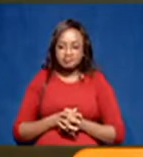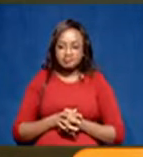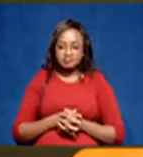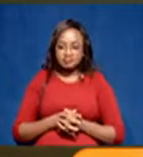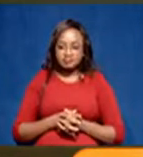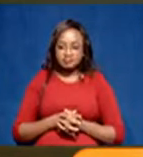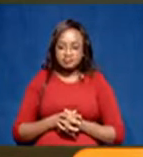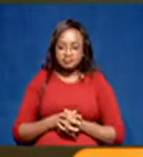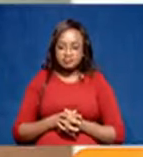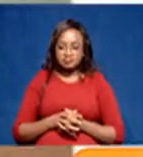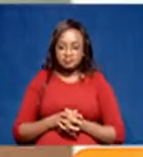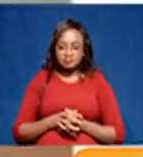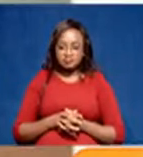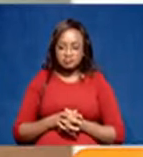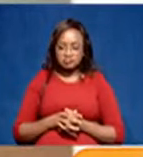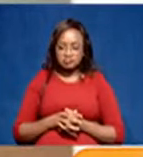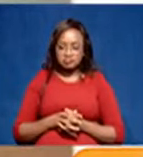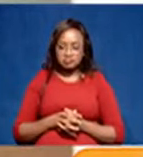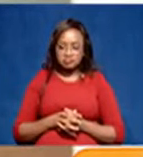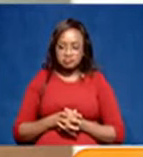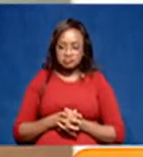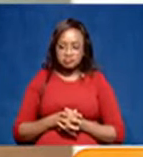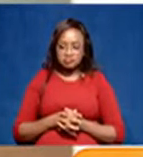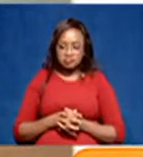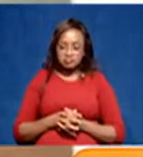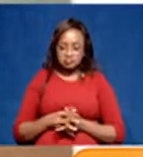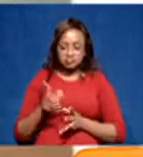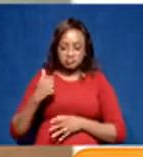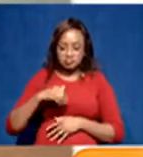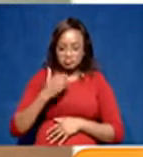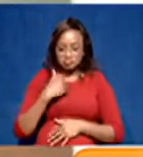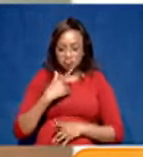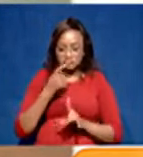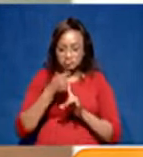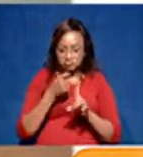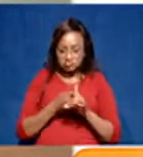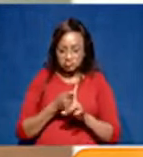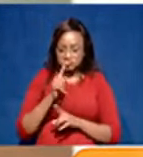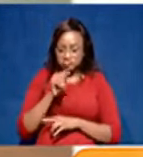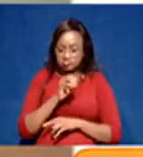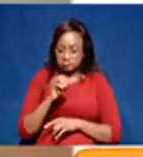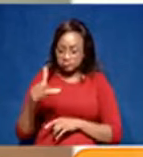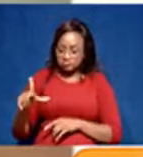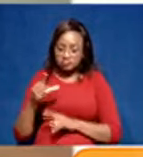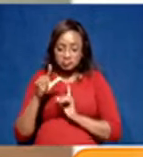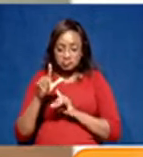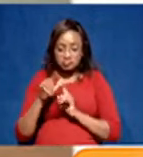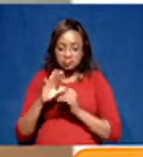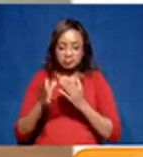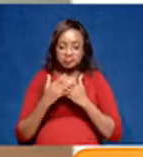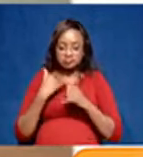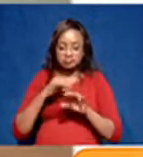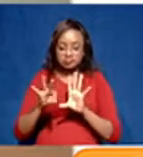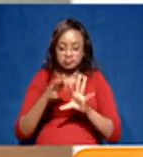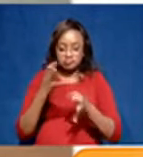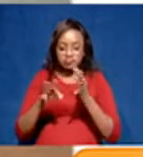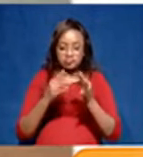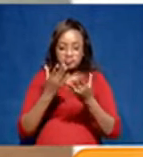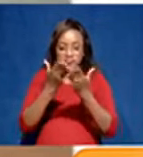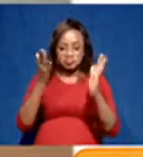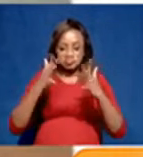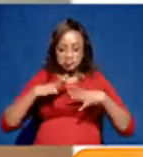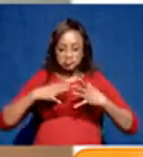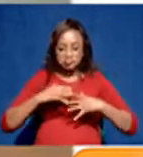There is a challenge, but we have developed a tool, a means testing tool, to be able to analyze the incomes, to